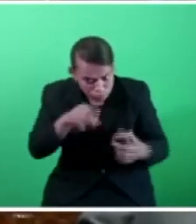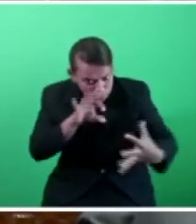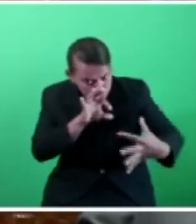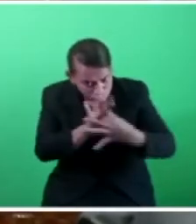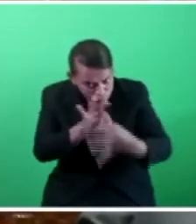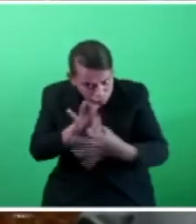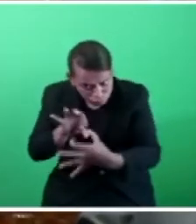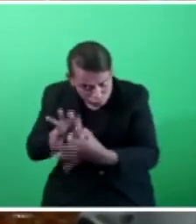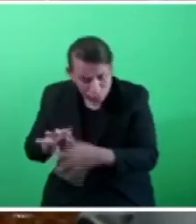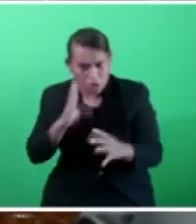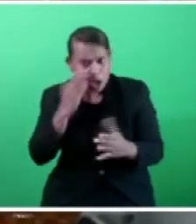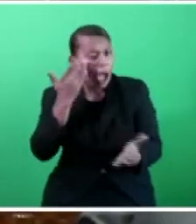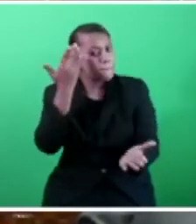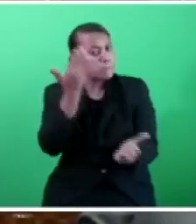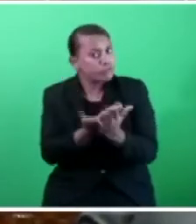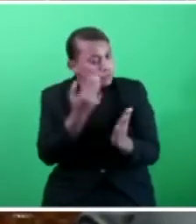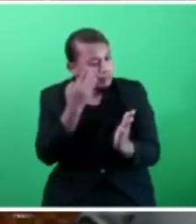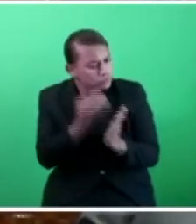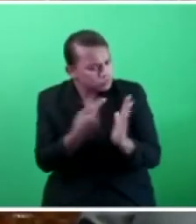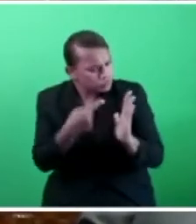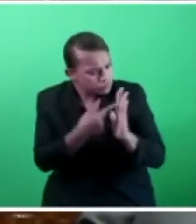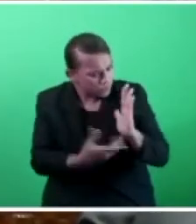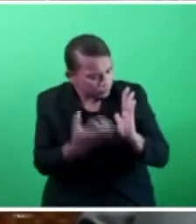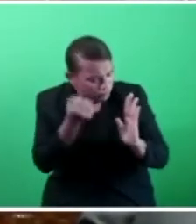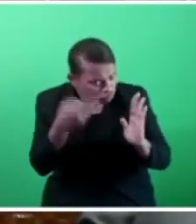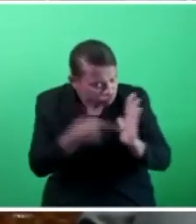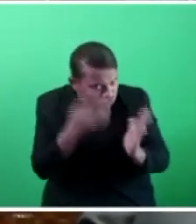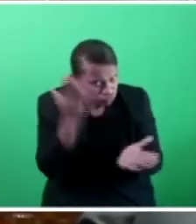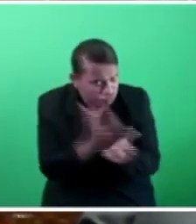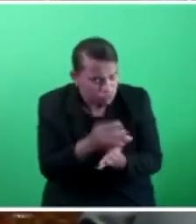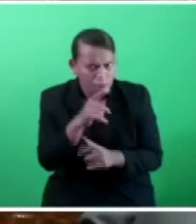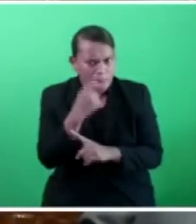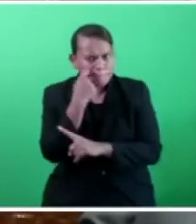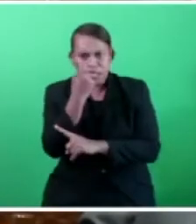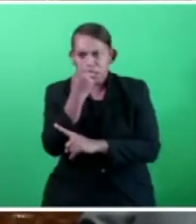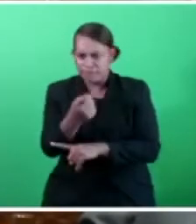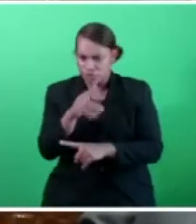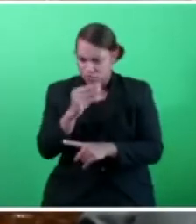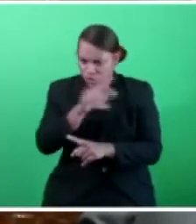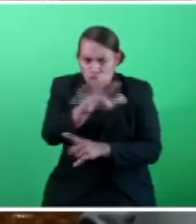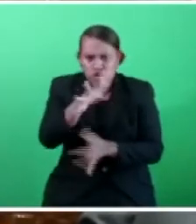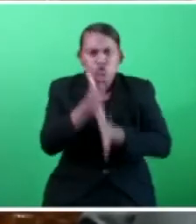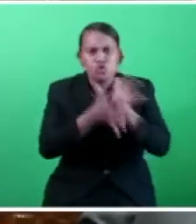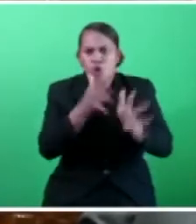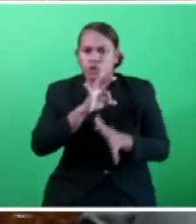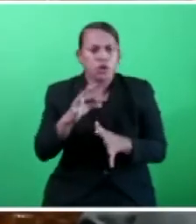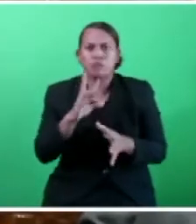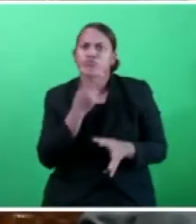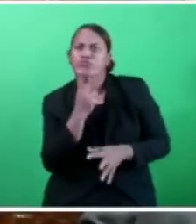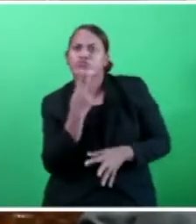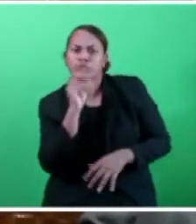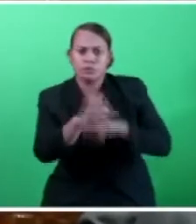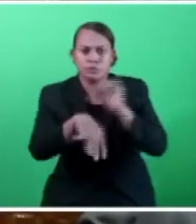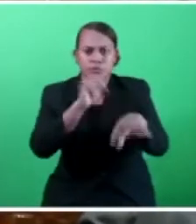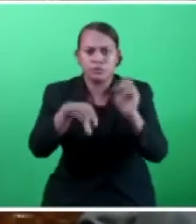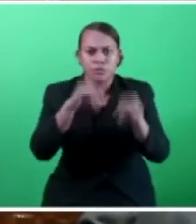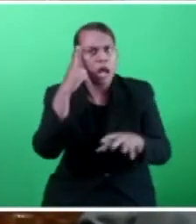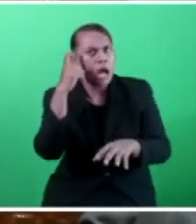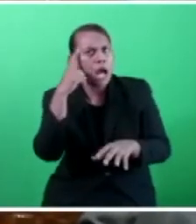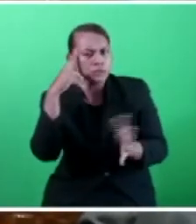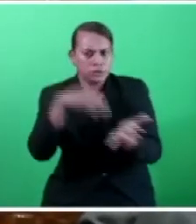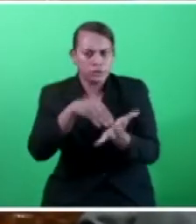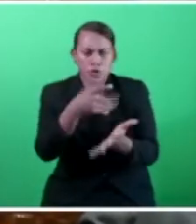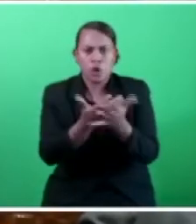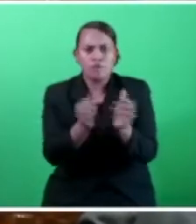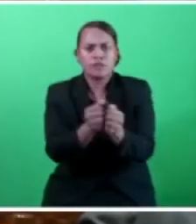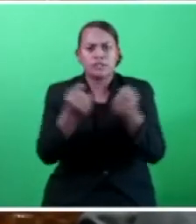I urge your leadership to do the same, your readership to do the same. Mr. Speaker, the Fiji Times aren't the only ones to blame. Members of the